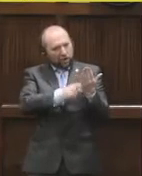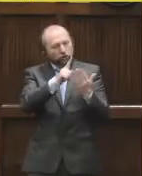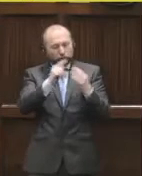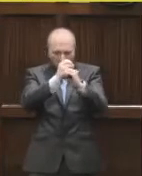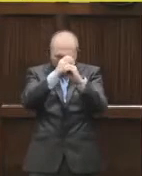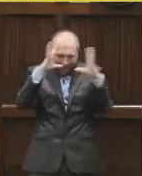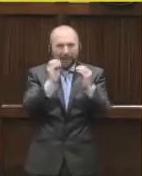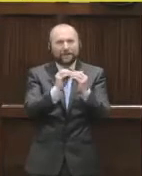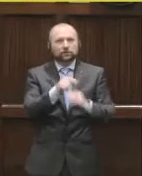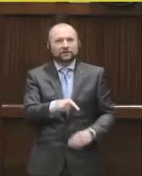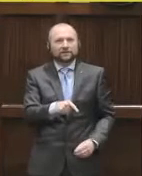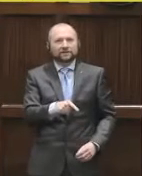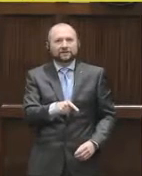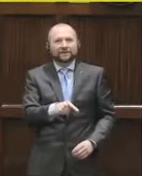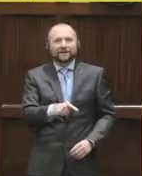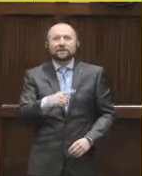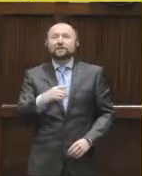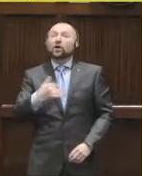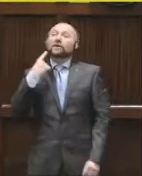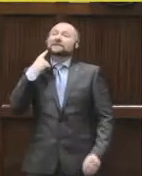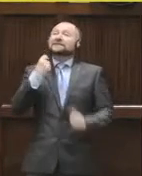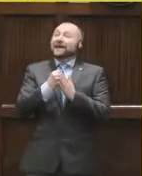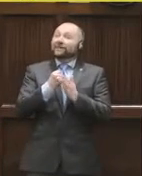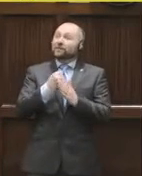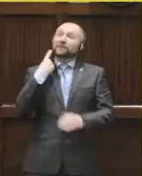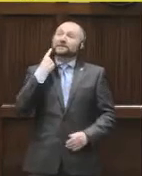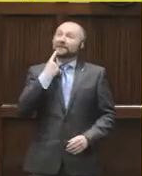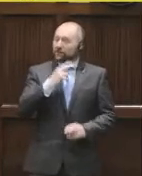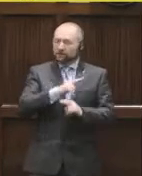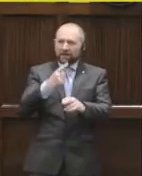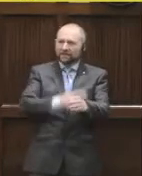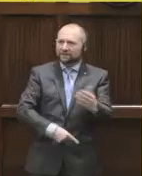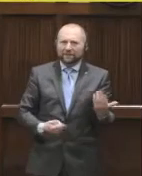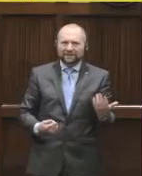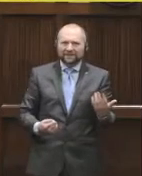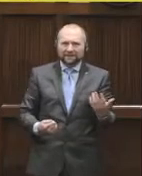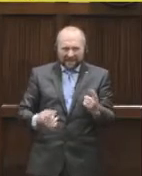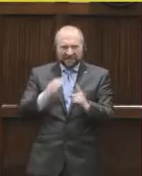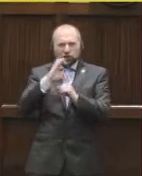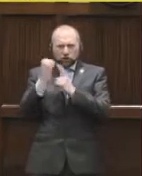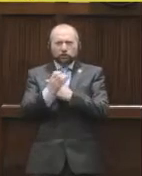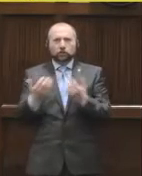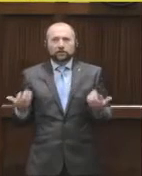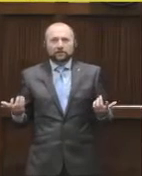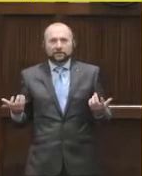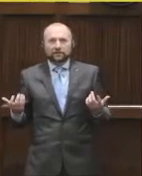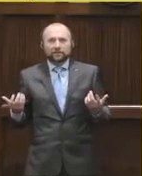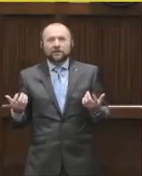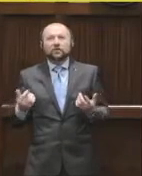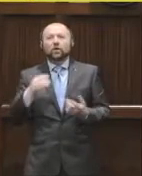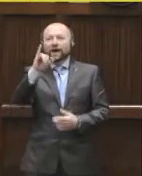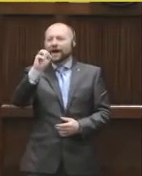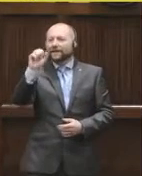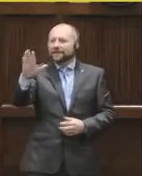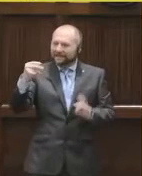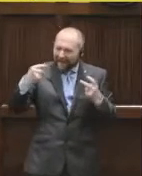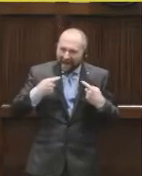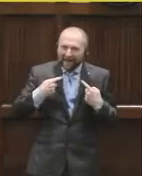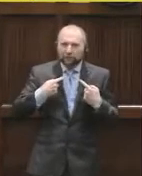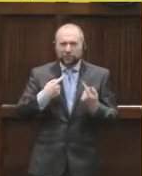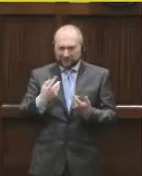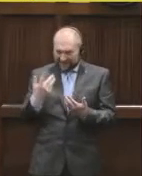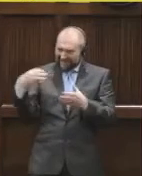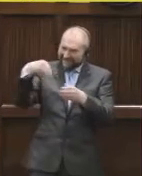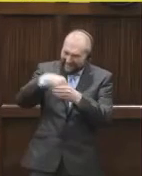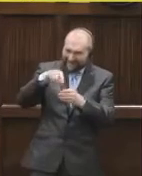Deafness is not a disability, it's also a culture. And ISL is a language and a vital part of